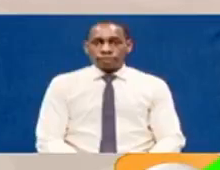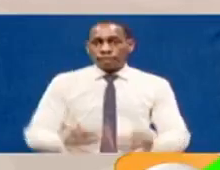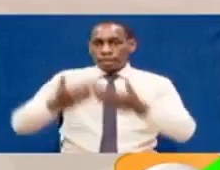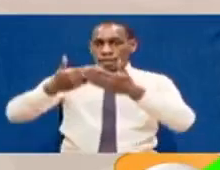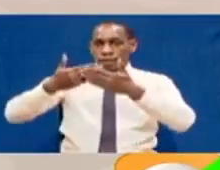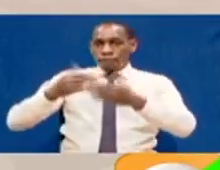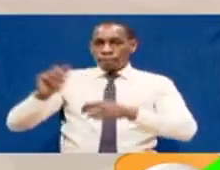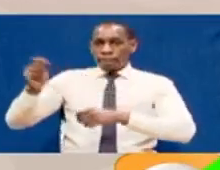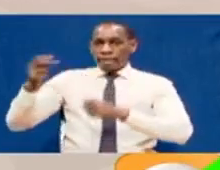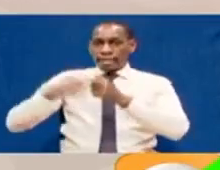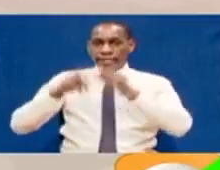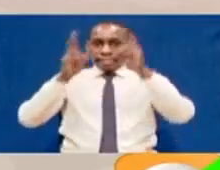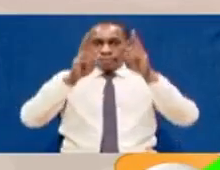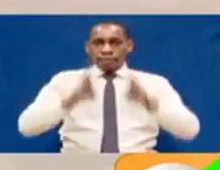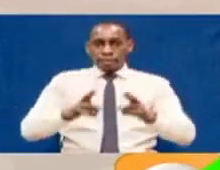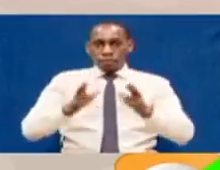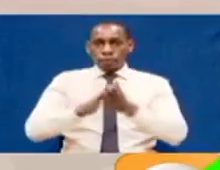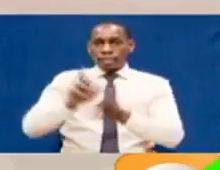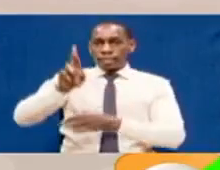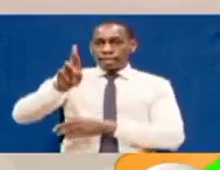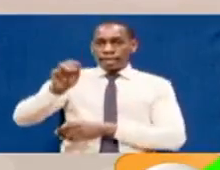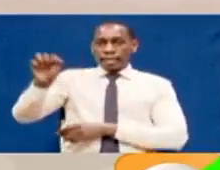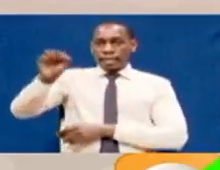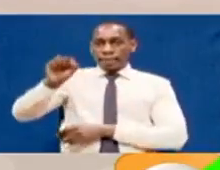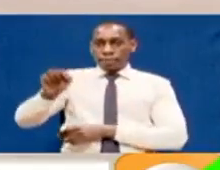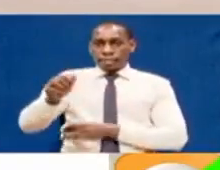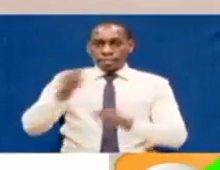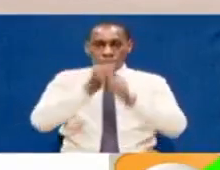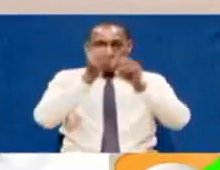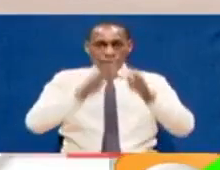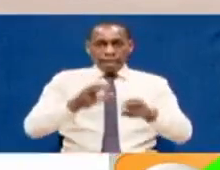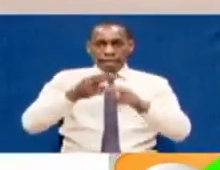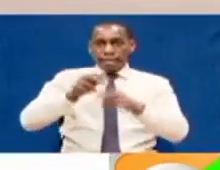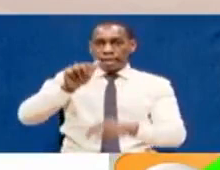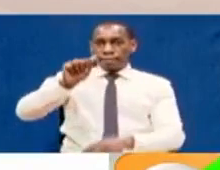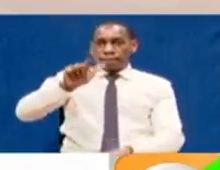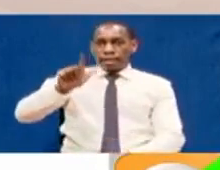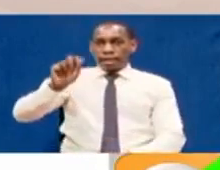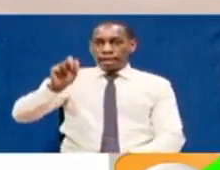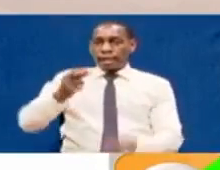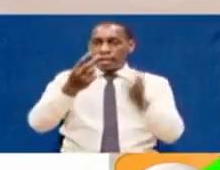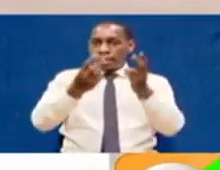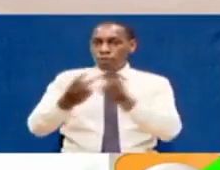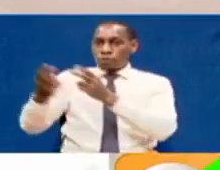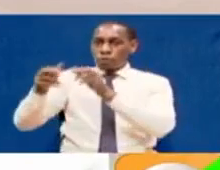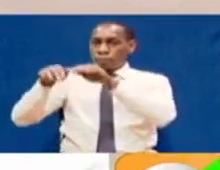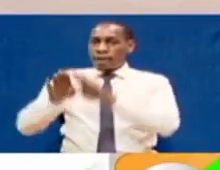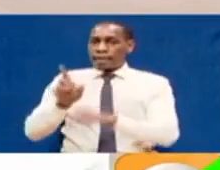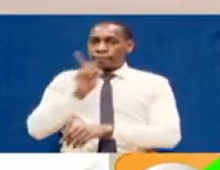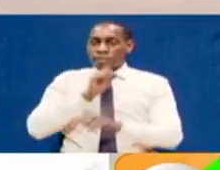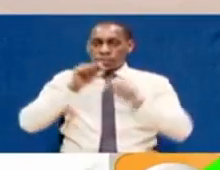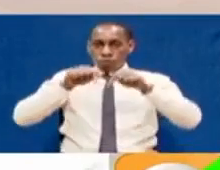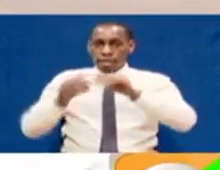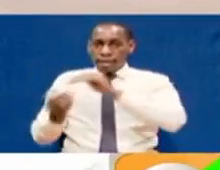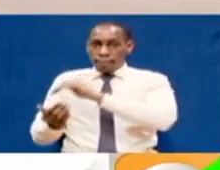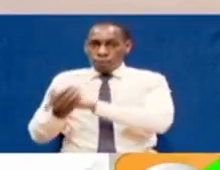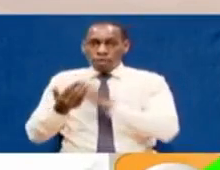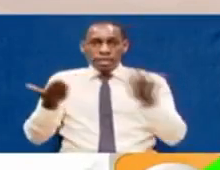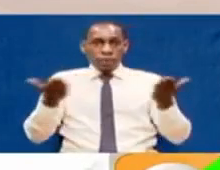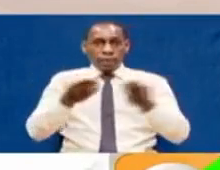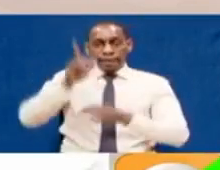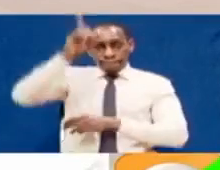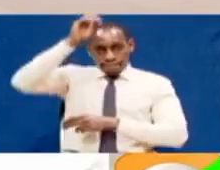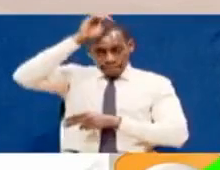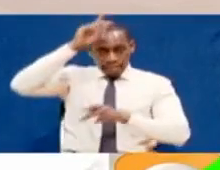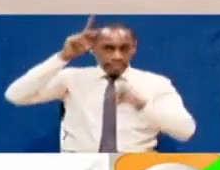And former Kenya Sevens International and Royal Media Services employee Allan Makaka was laid to rest this morning in his